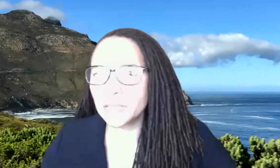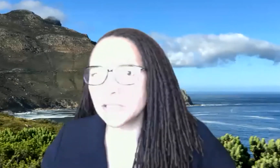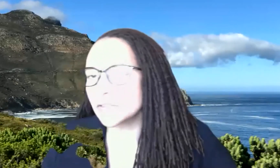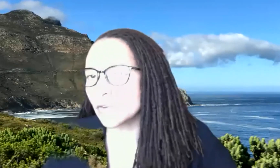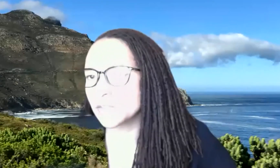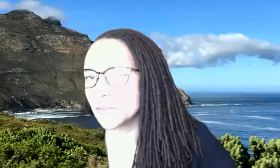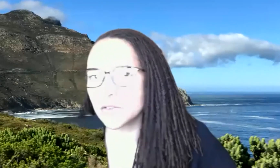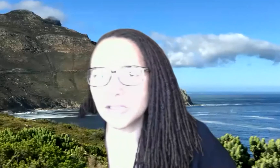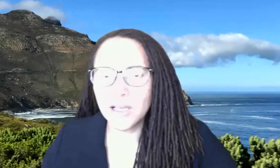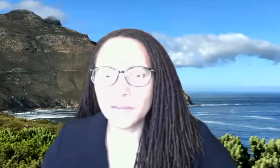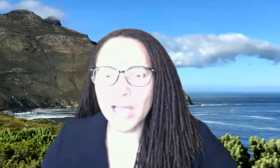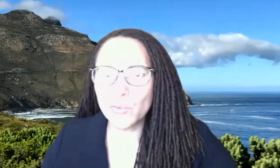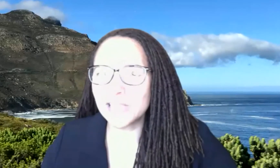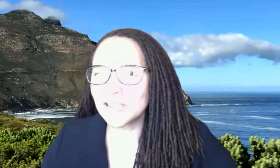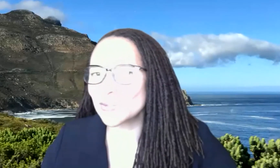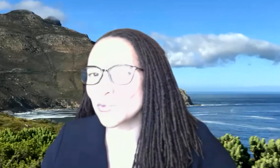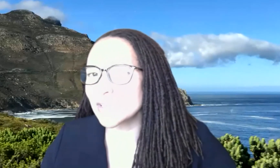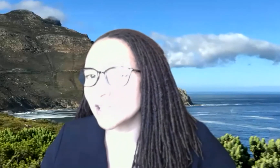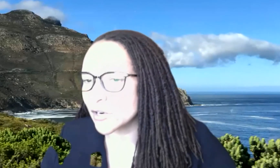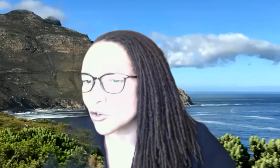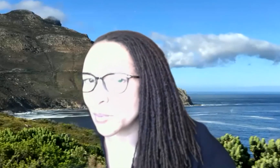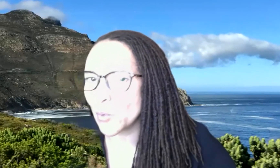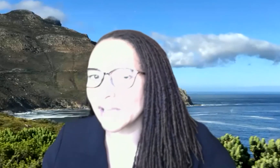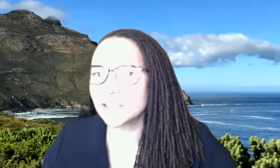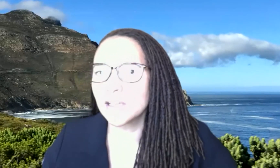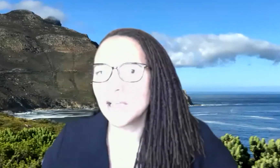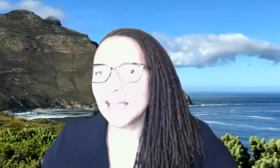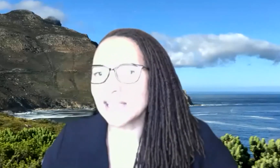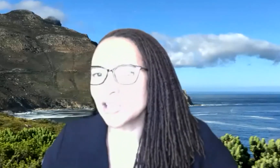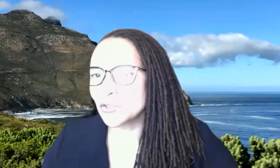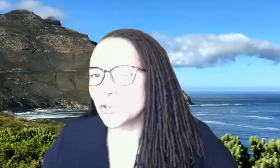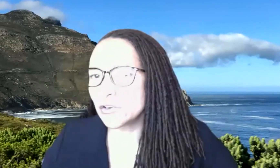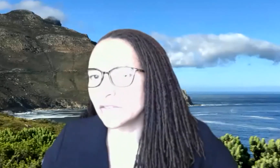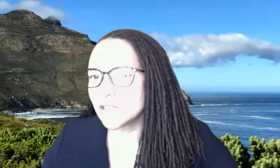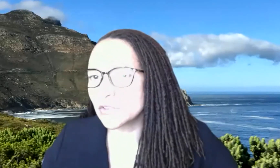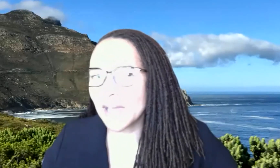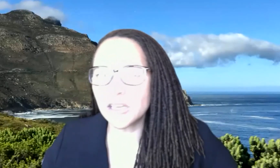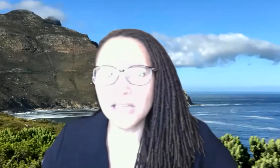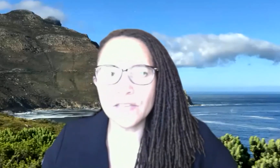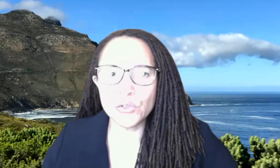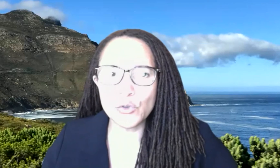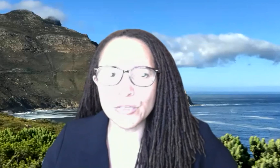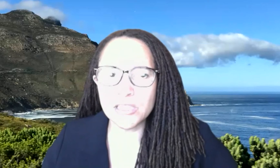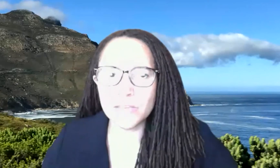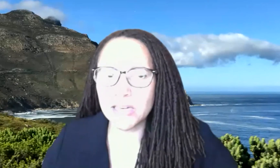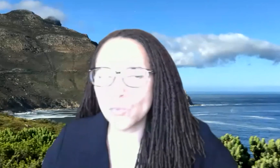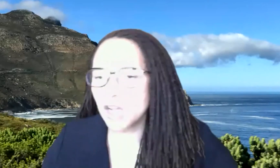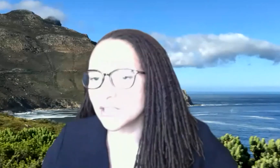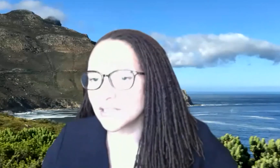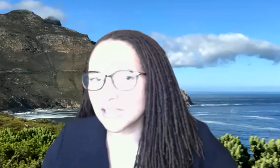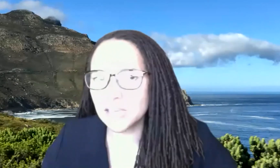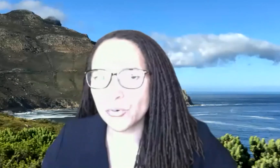Black police force members. I will say that this was really a critical point as I talked through current events with my young nephew who participated